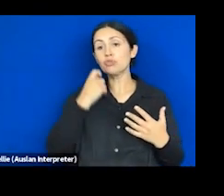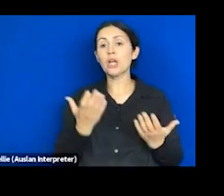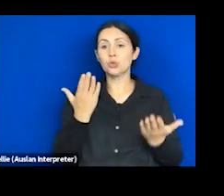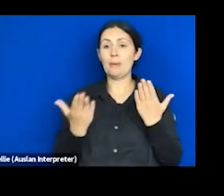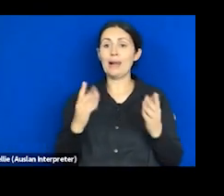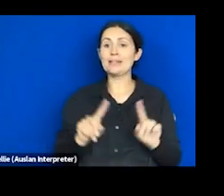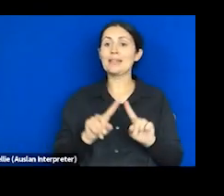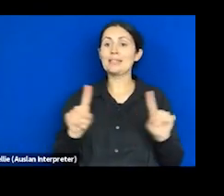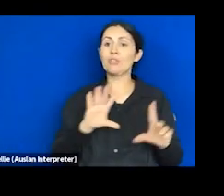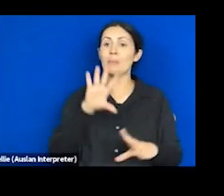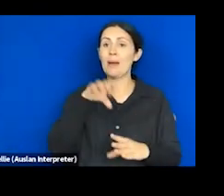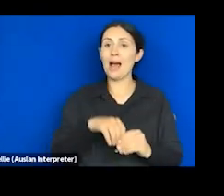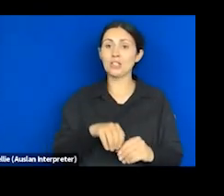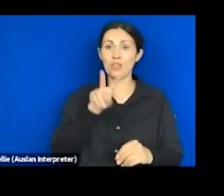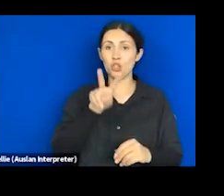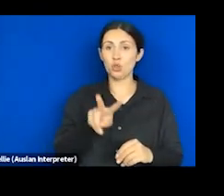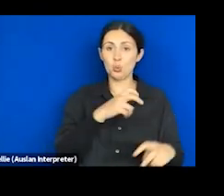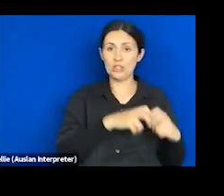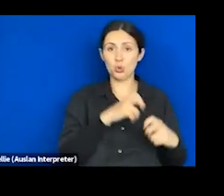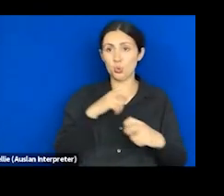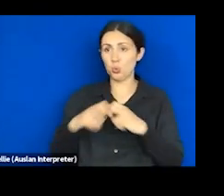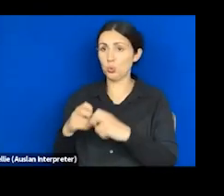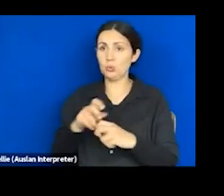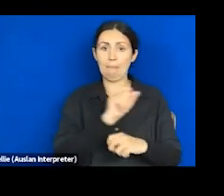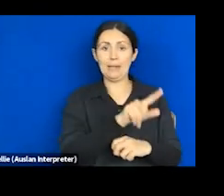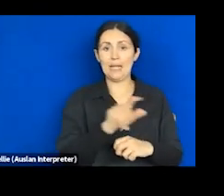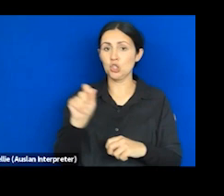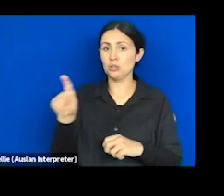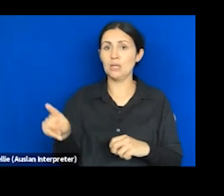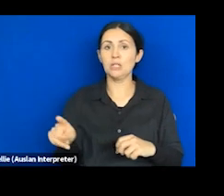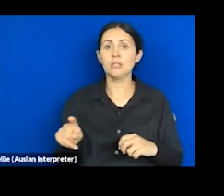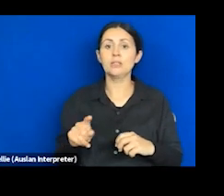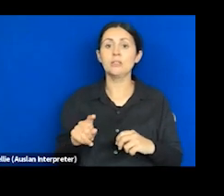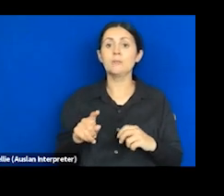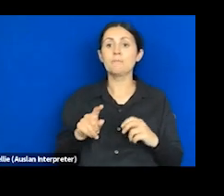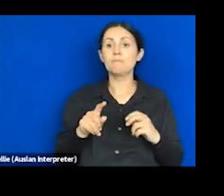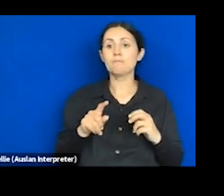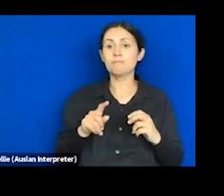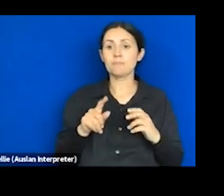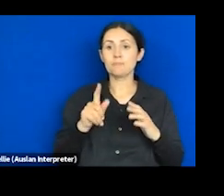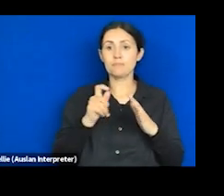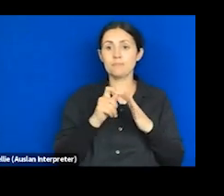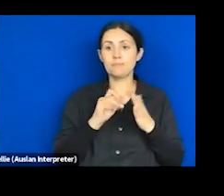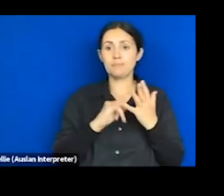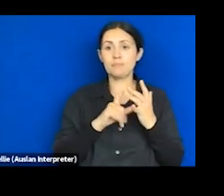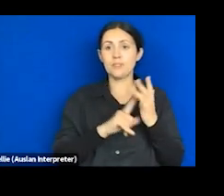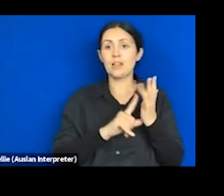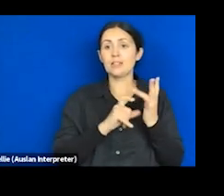different aspects of the two conditions. So, for example, in the psilocybin arm, people took placebo capsules every day for